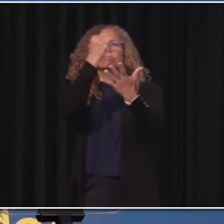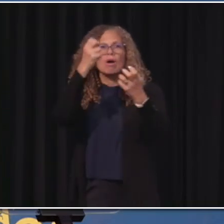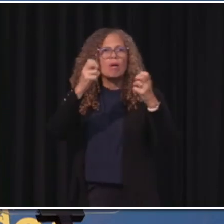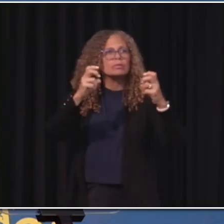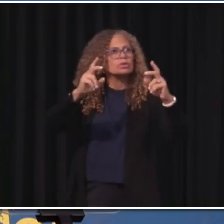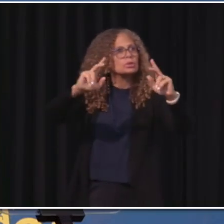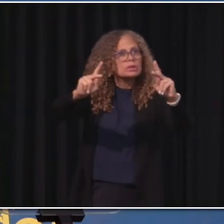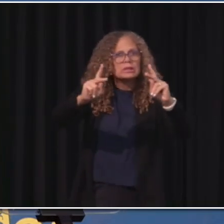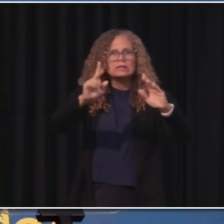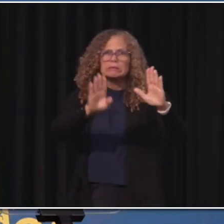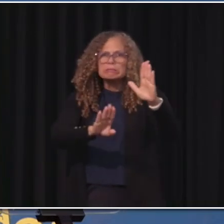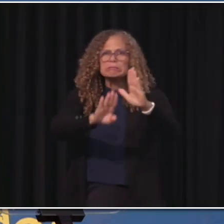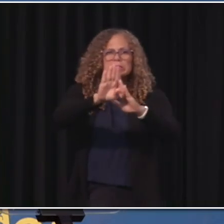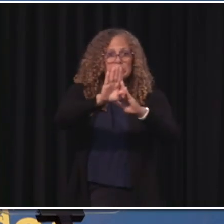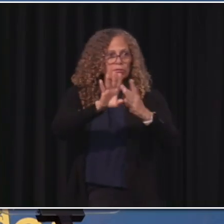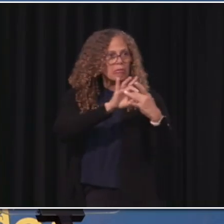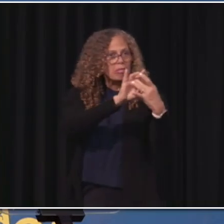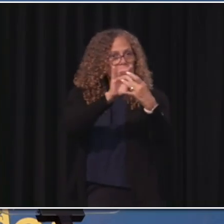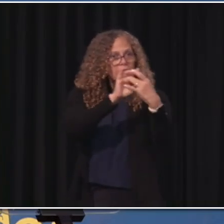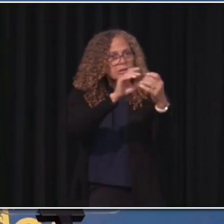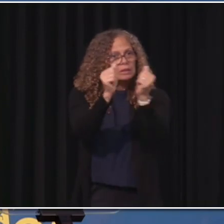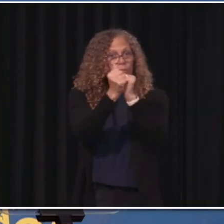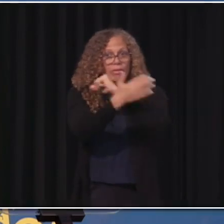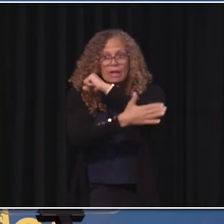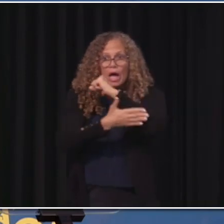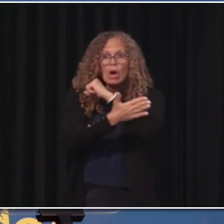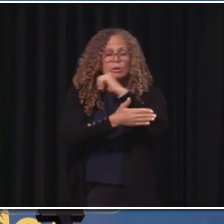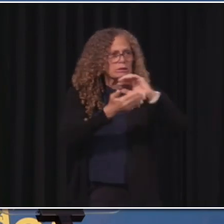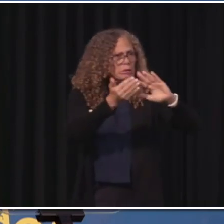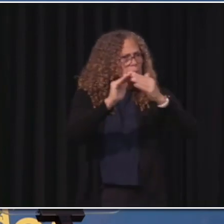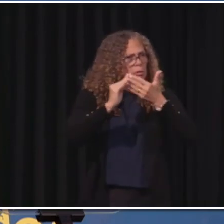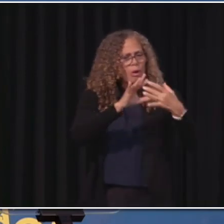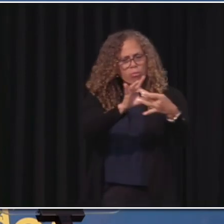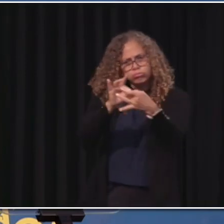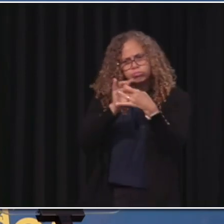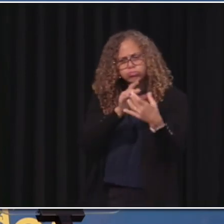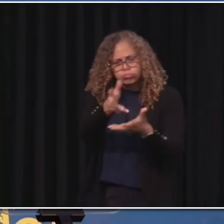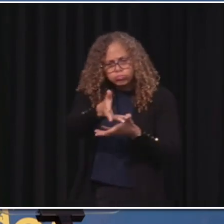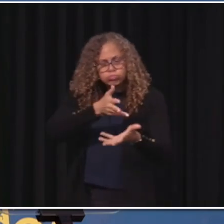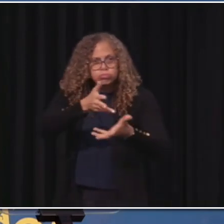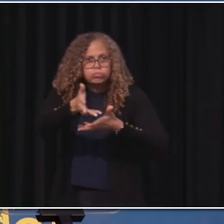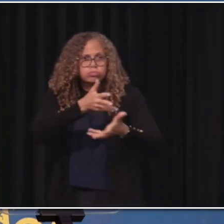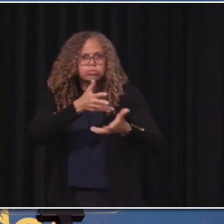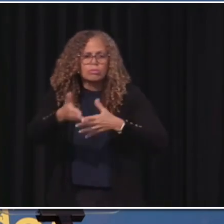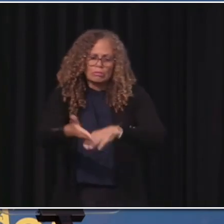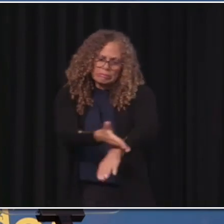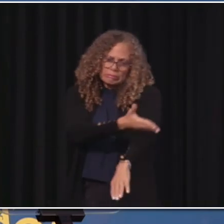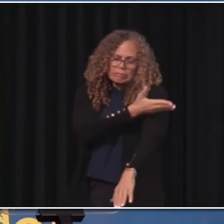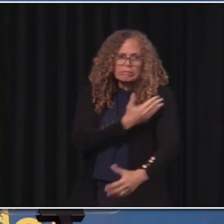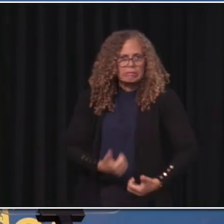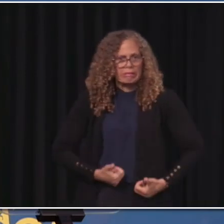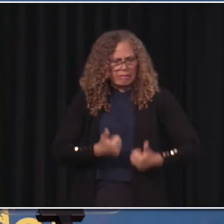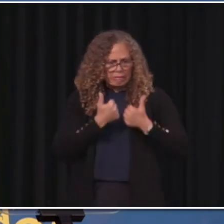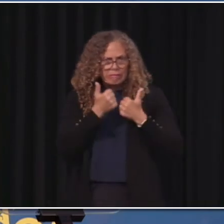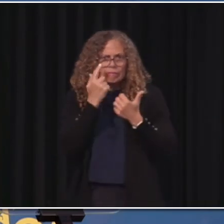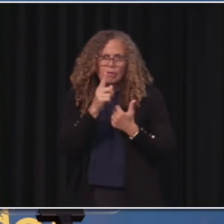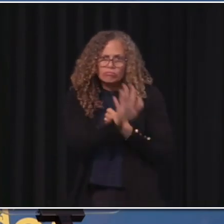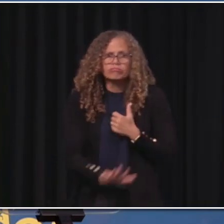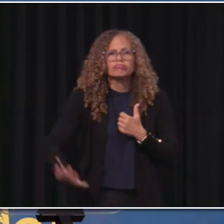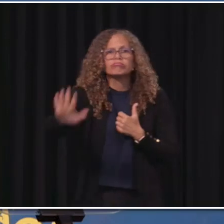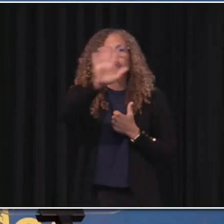better relationships with the county and local communities, and better living environments for all people.